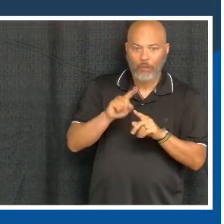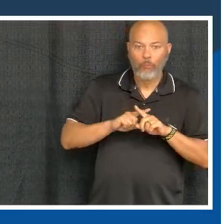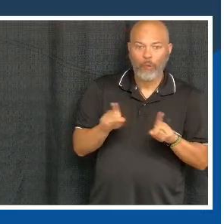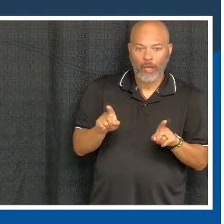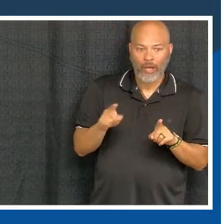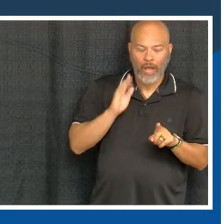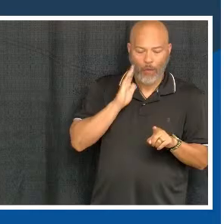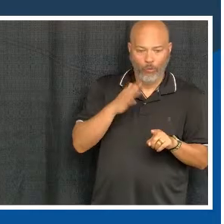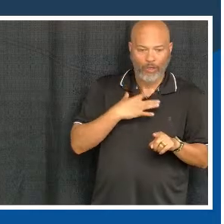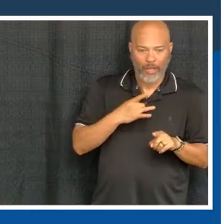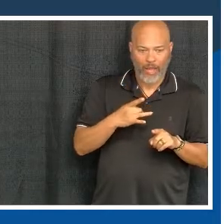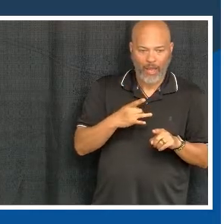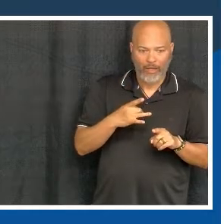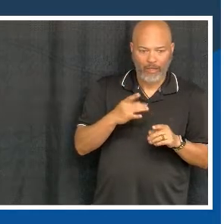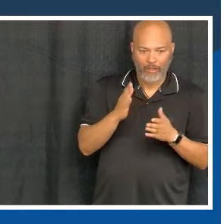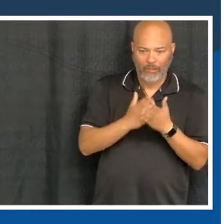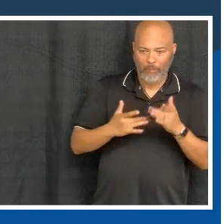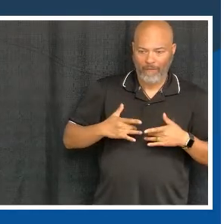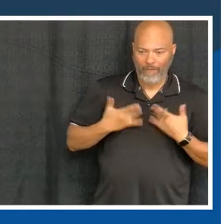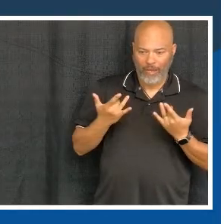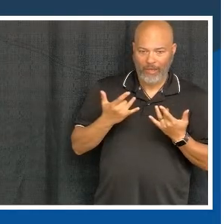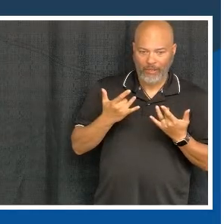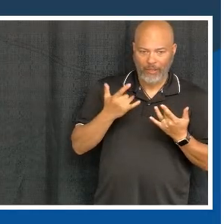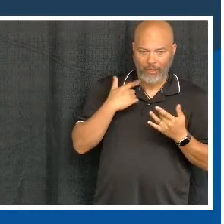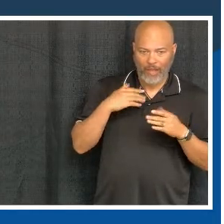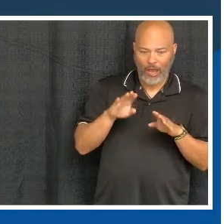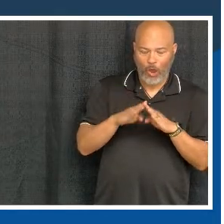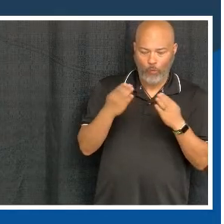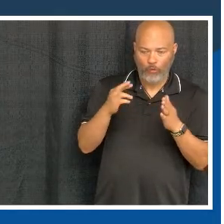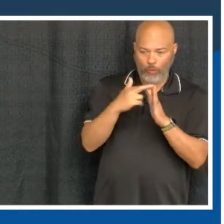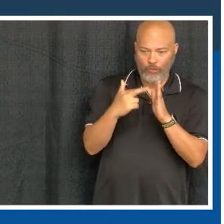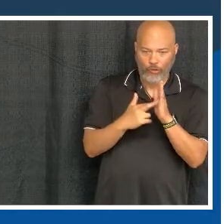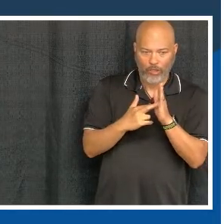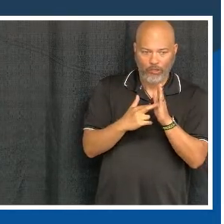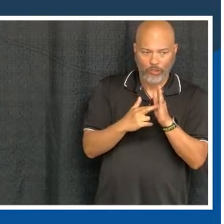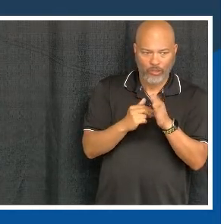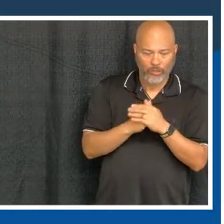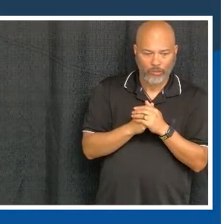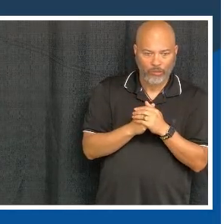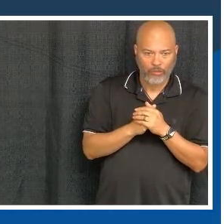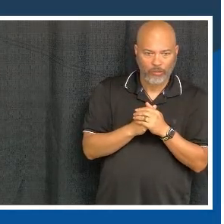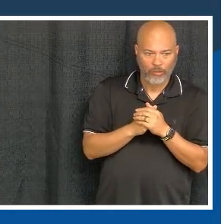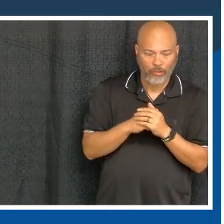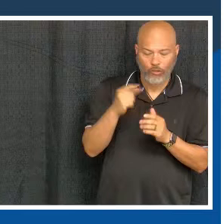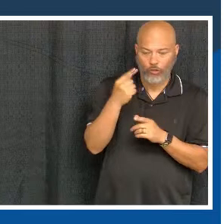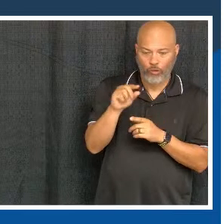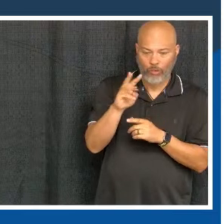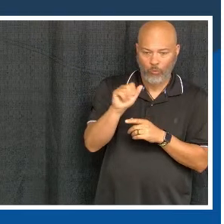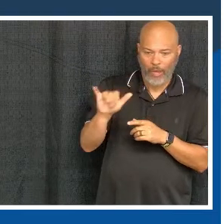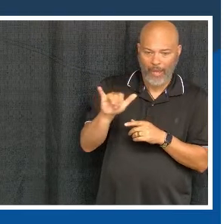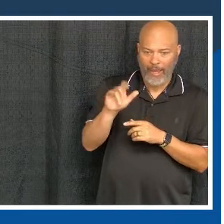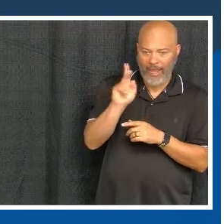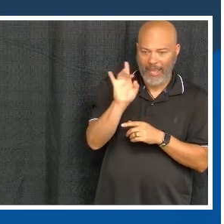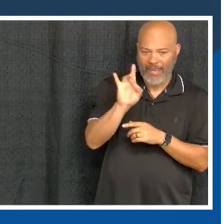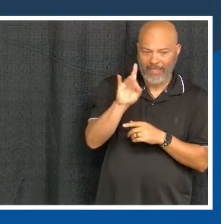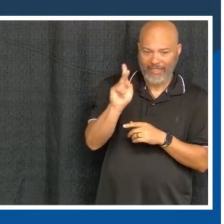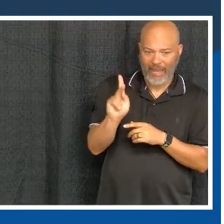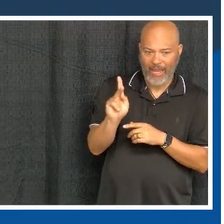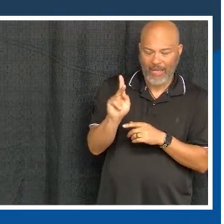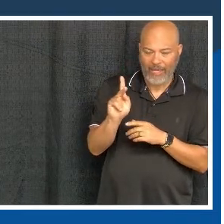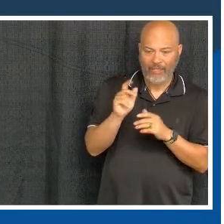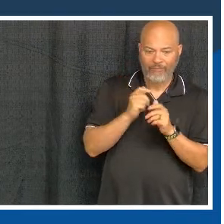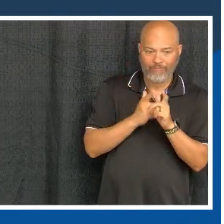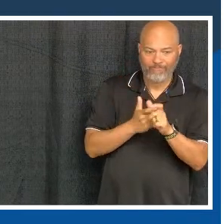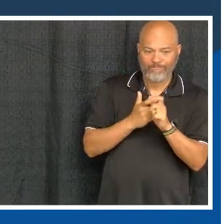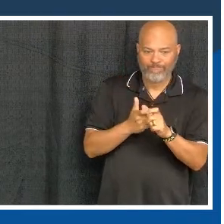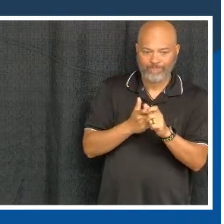I would like to highlight a couple of events that we have coming up that have open registrations. The Greenway 8K